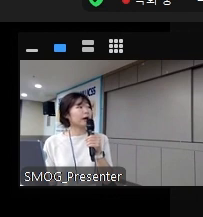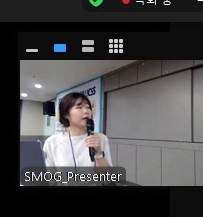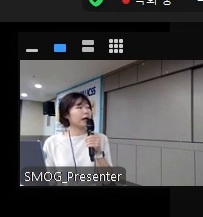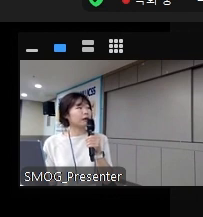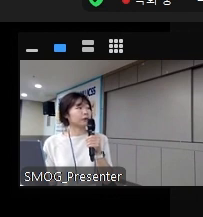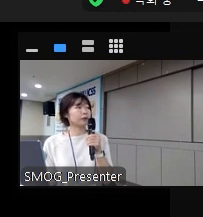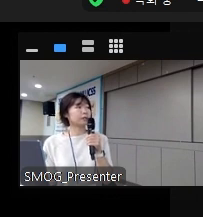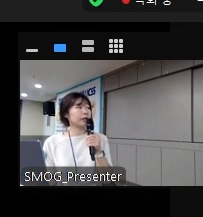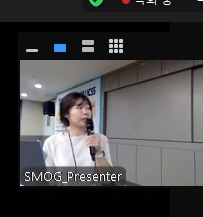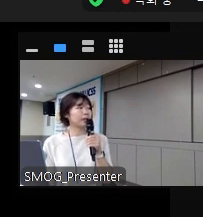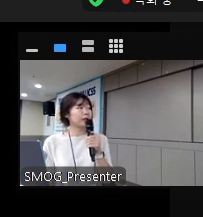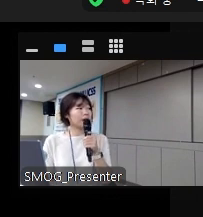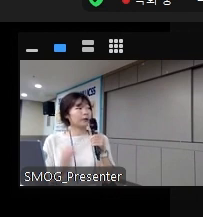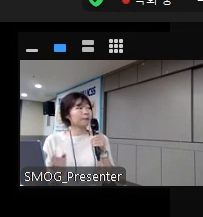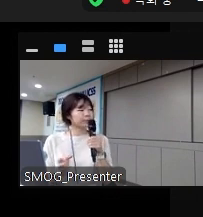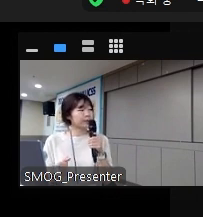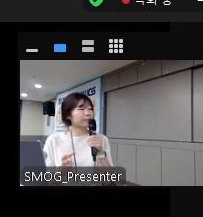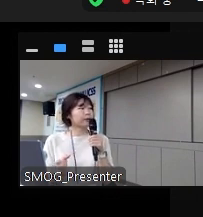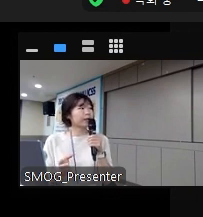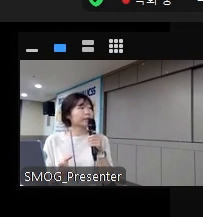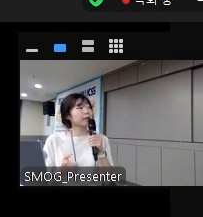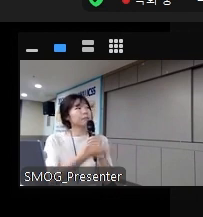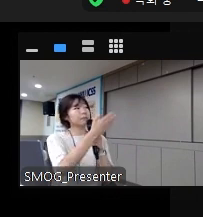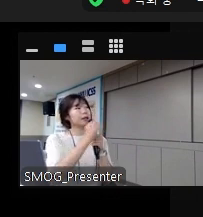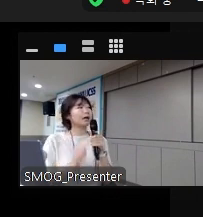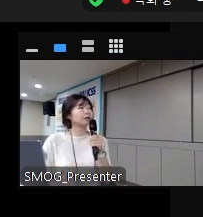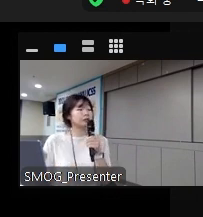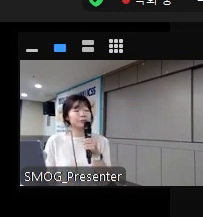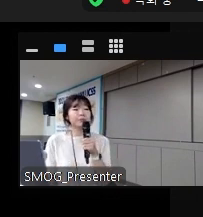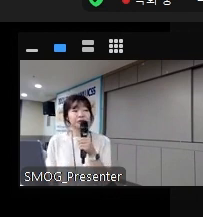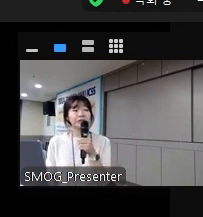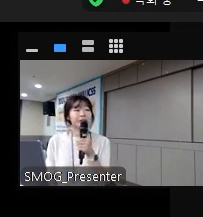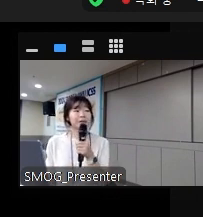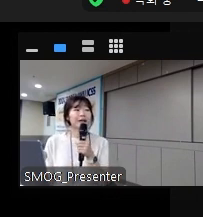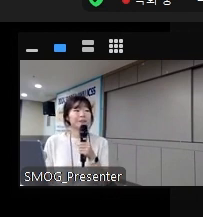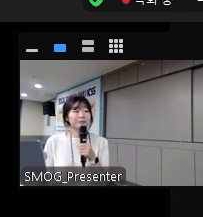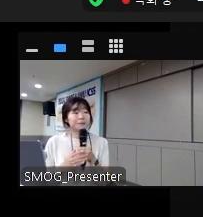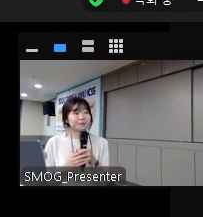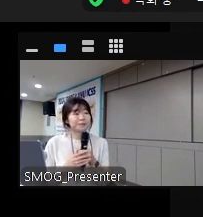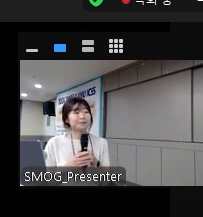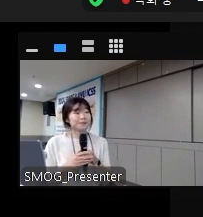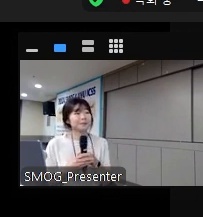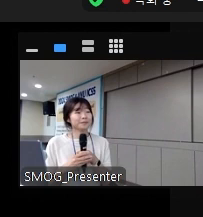out how formal semantic apparatus can be applied to depictions as well.